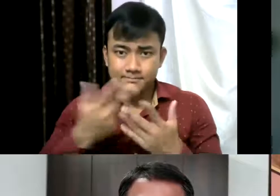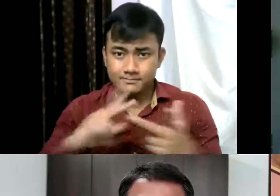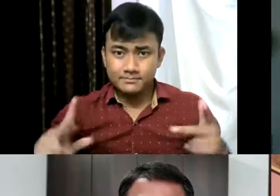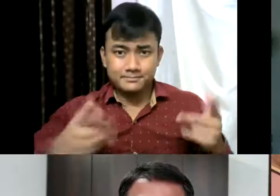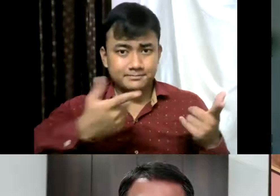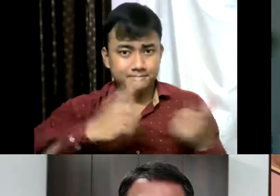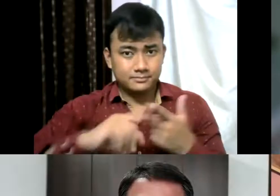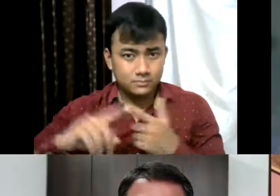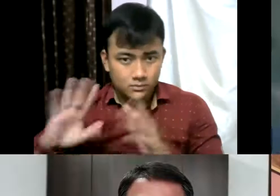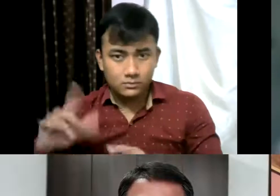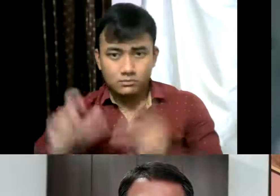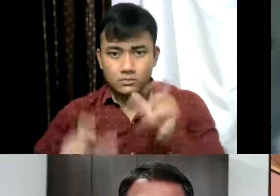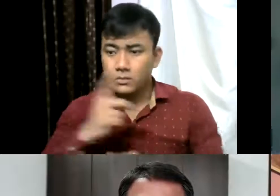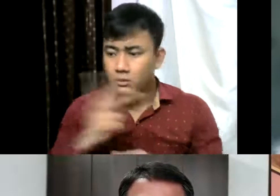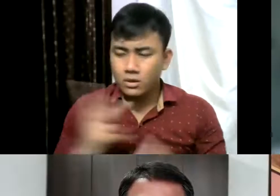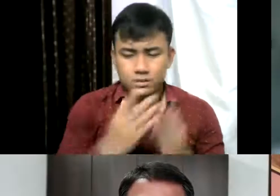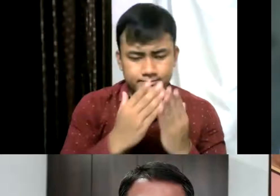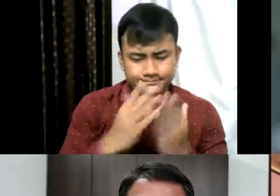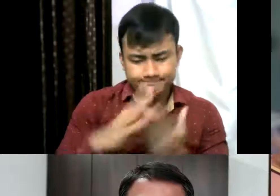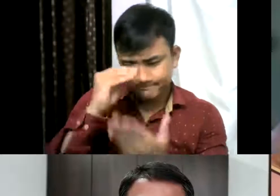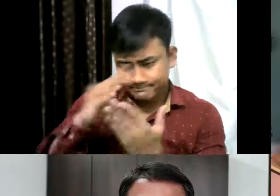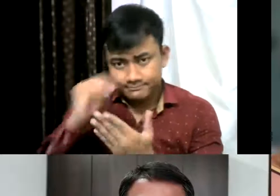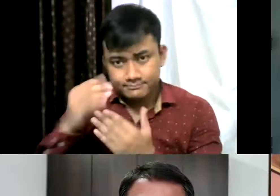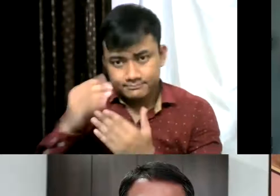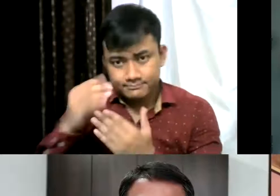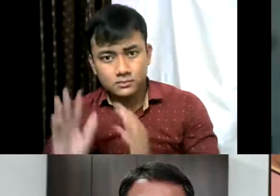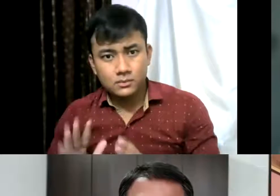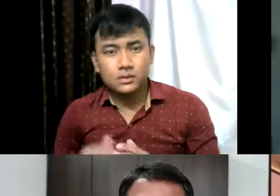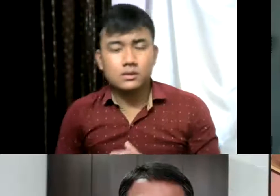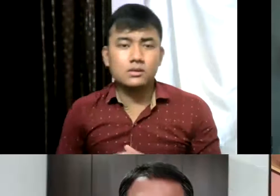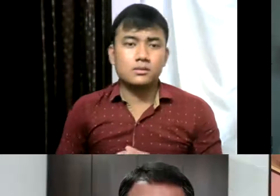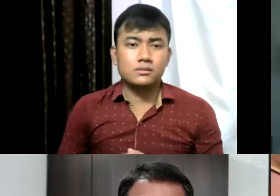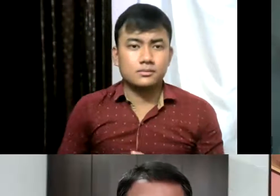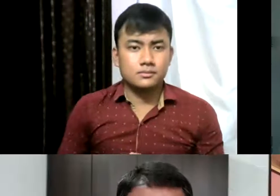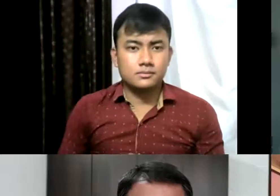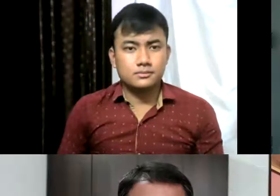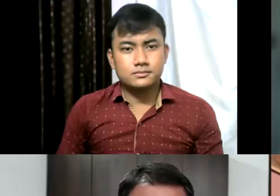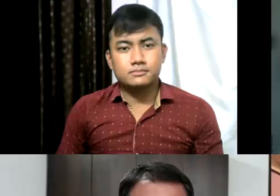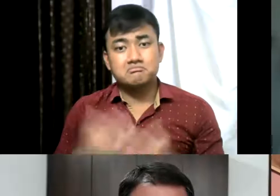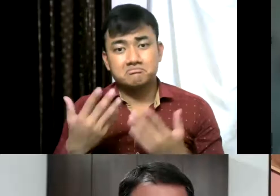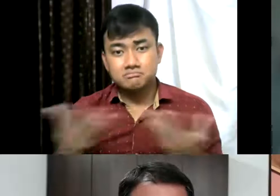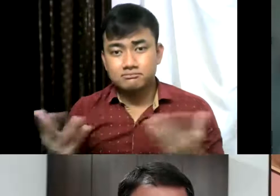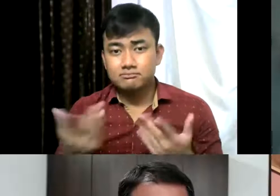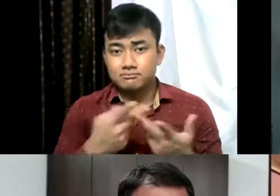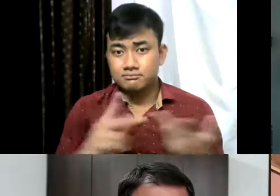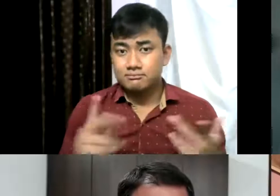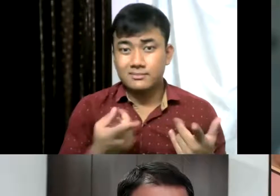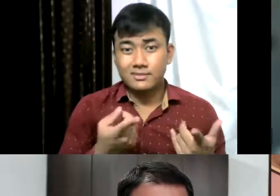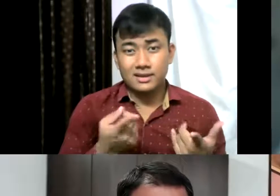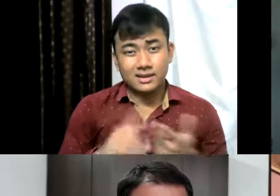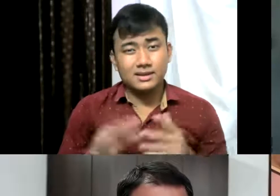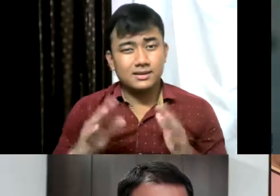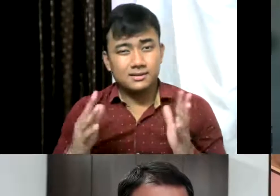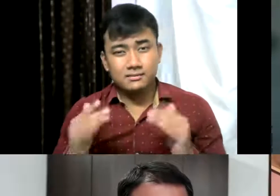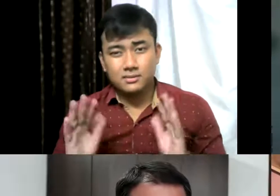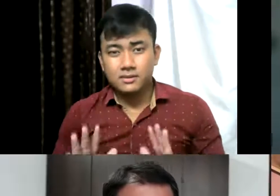to educate on both the fronts at the same time, in the online as well as offline spaces, certain disparities would unfortunately continue